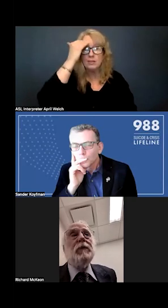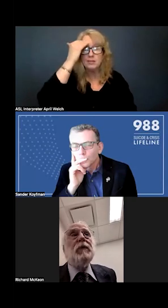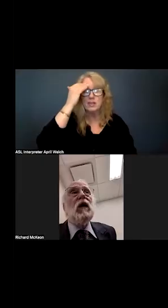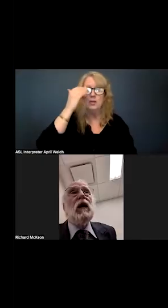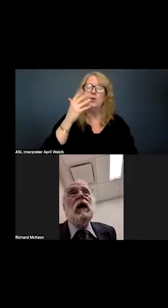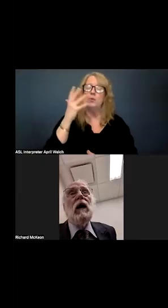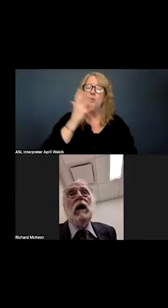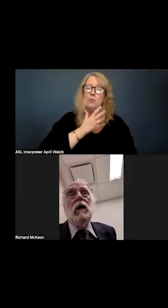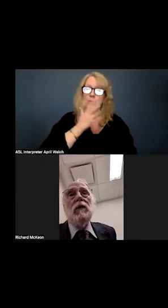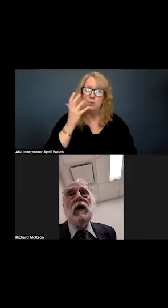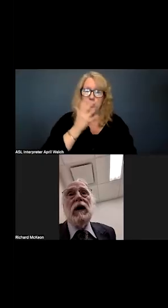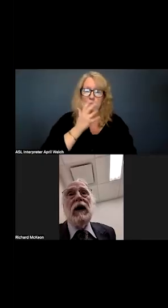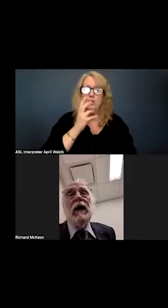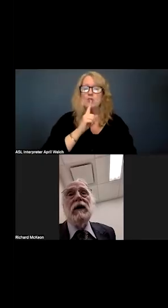be